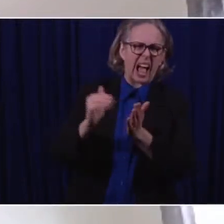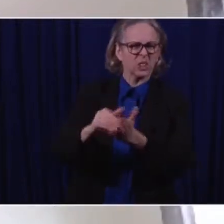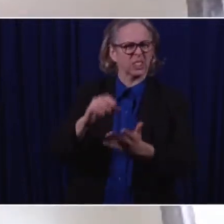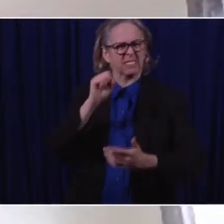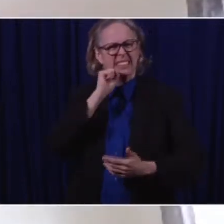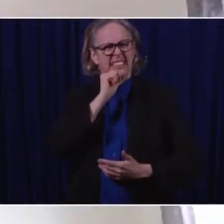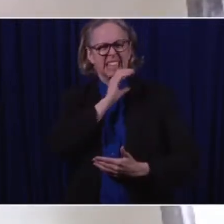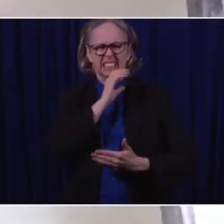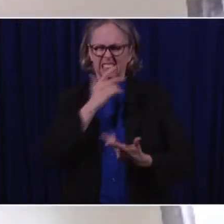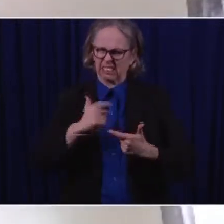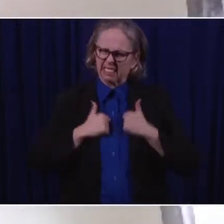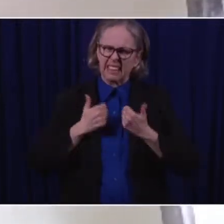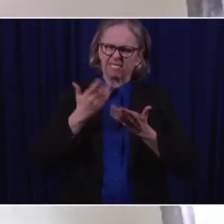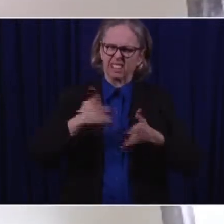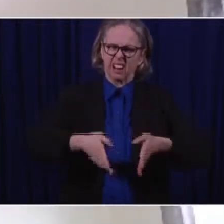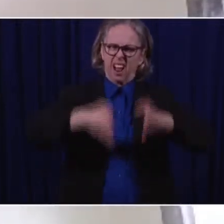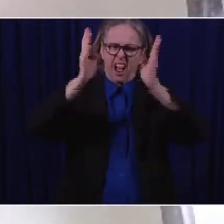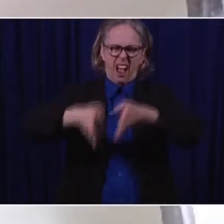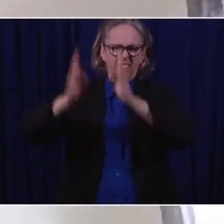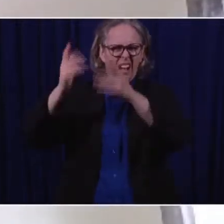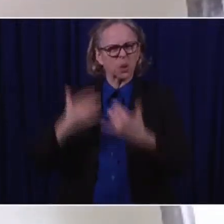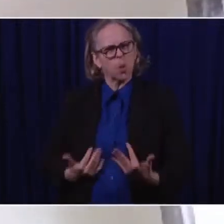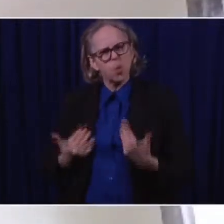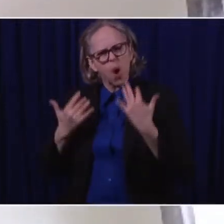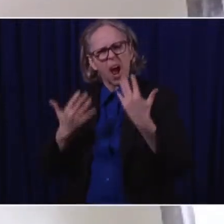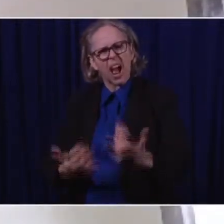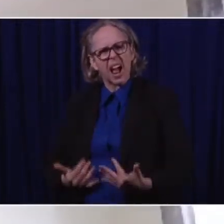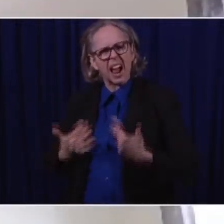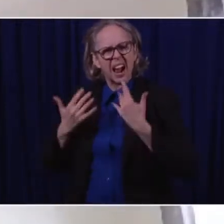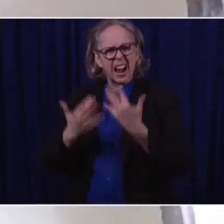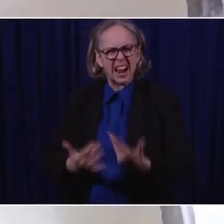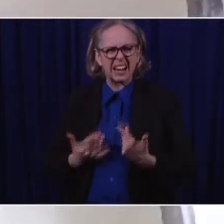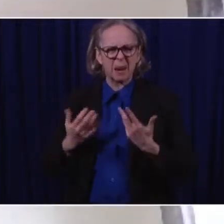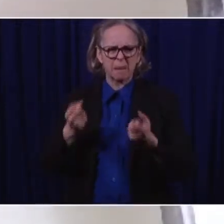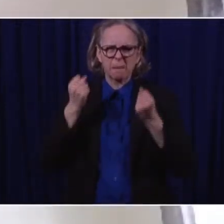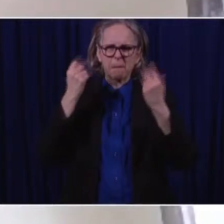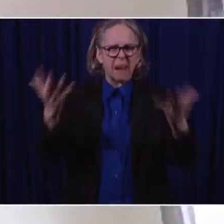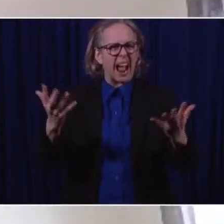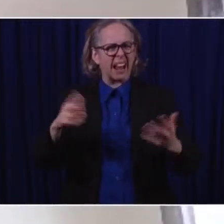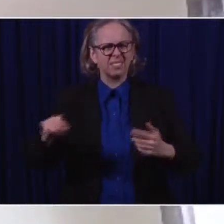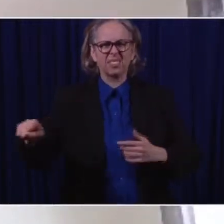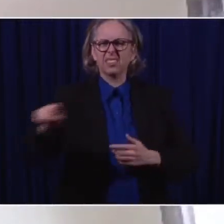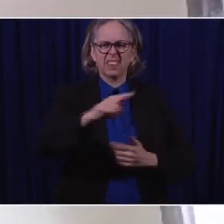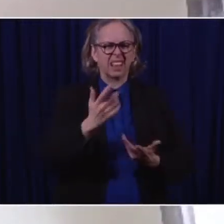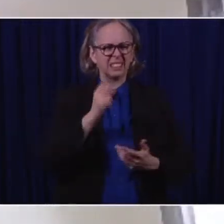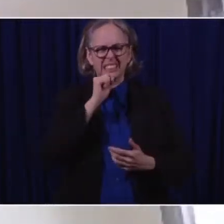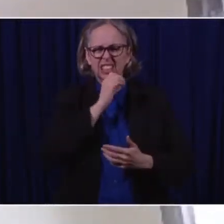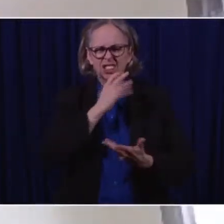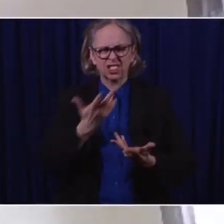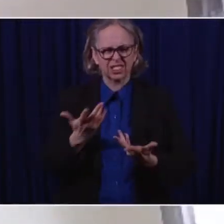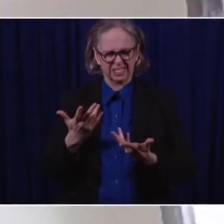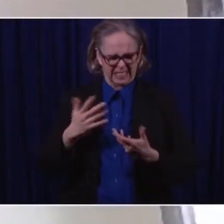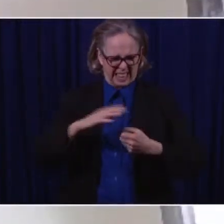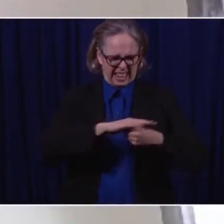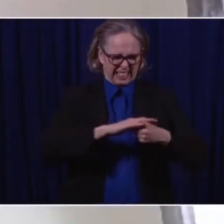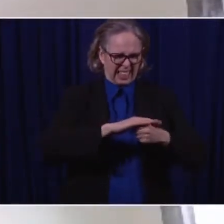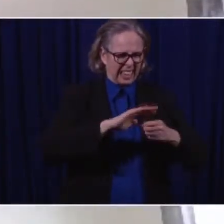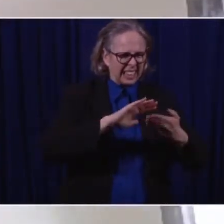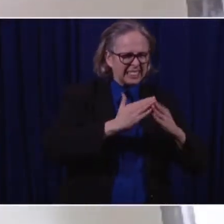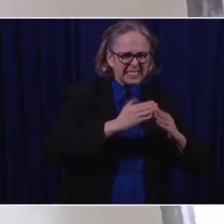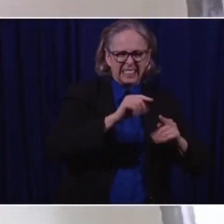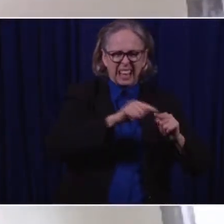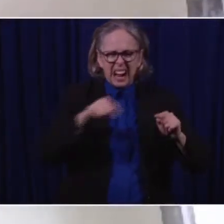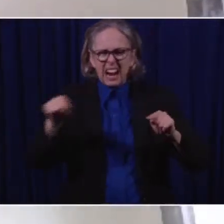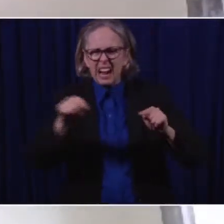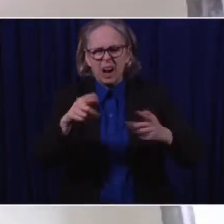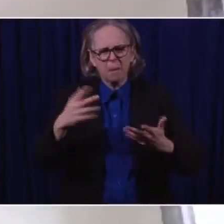1,300 sites within the high-density metropolitan and suburban areas, as well as hard-to-reach rural areas. So when